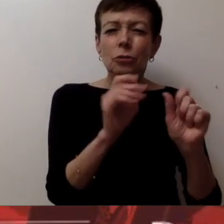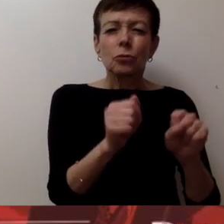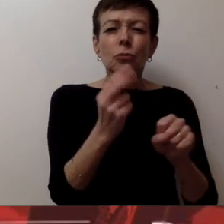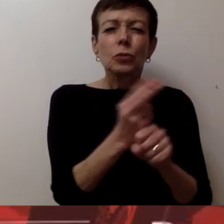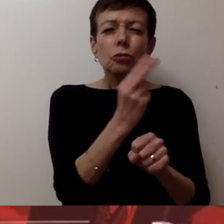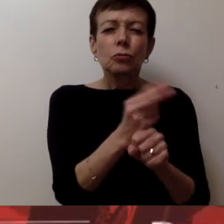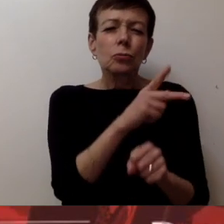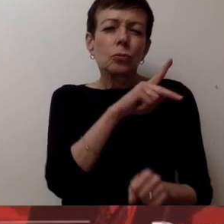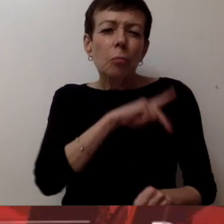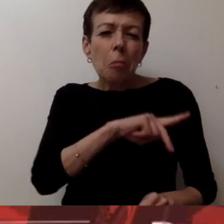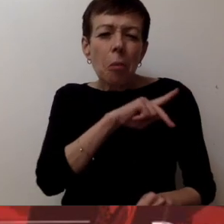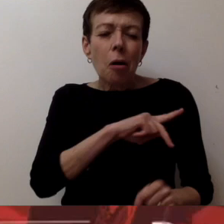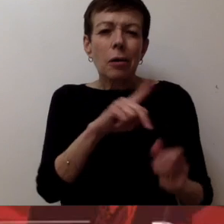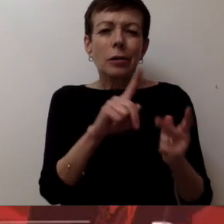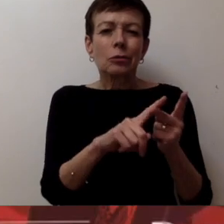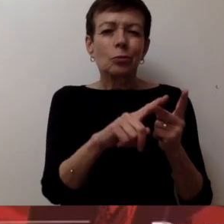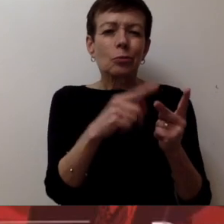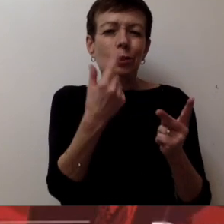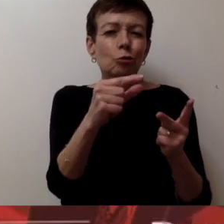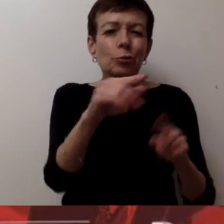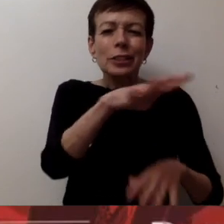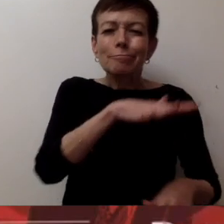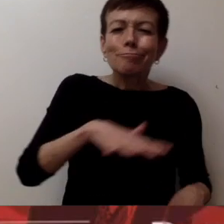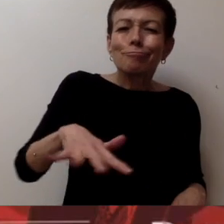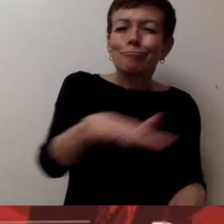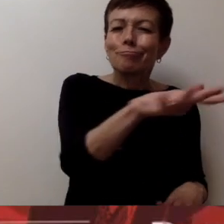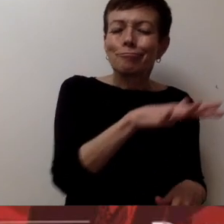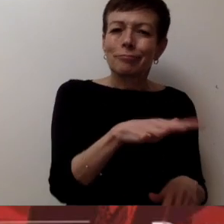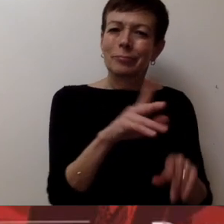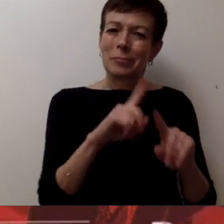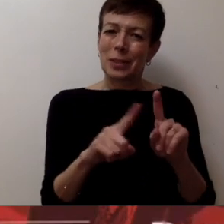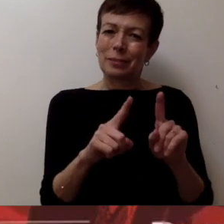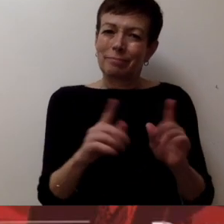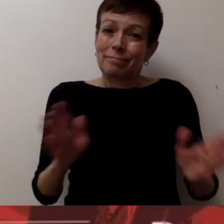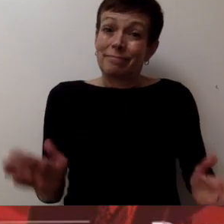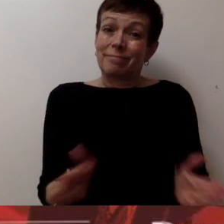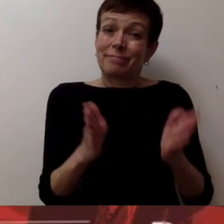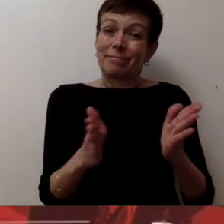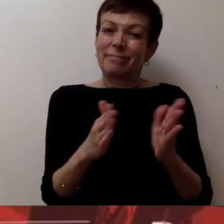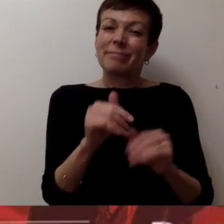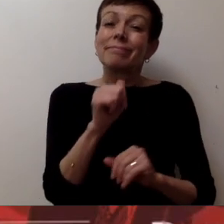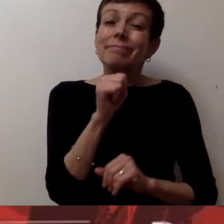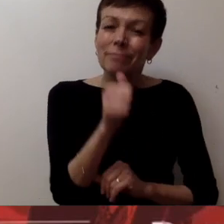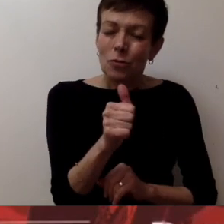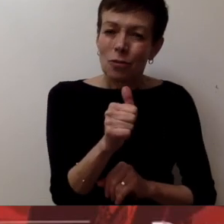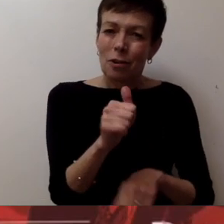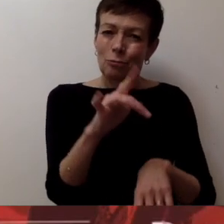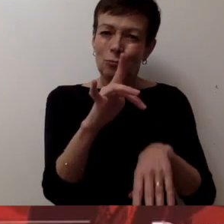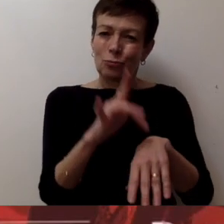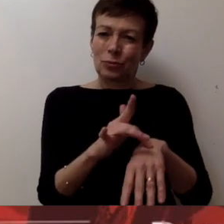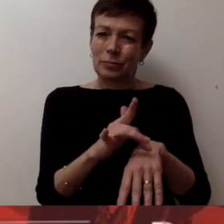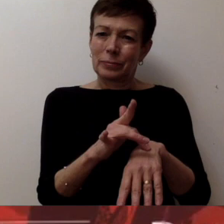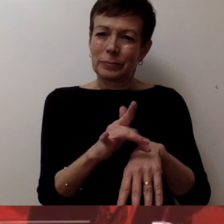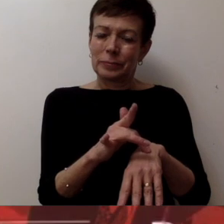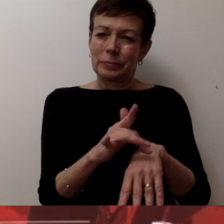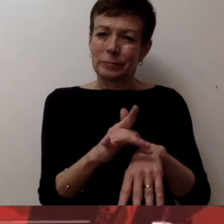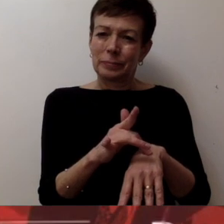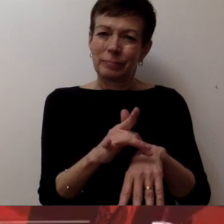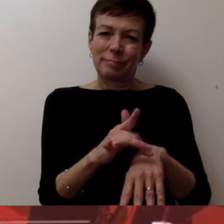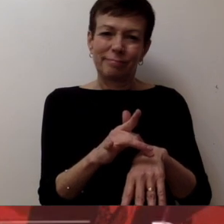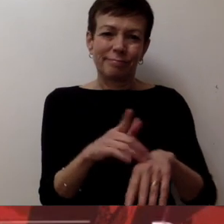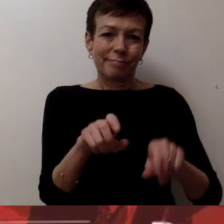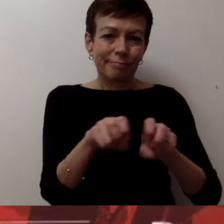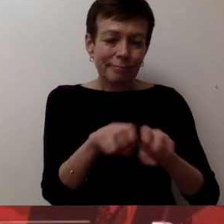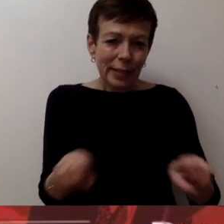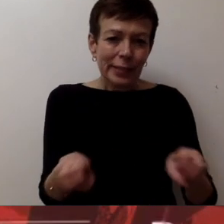this purpose would be appropriate. However, again, we just encourage people not to touch the amenities. So